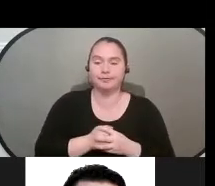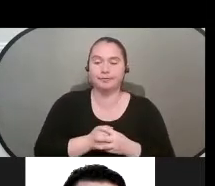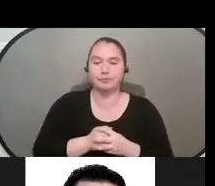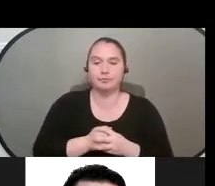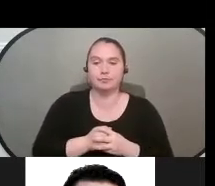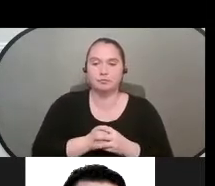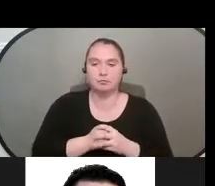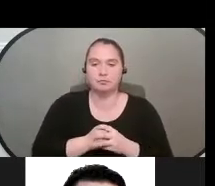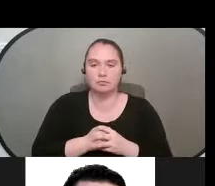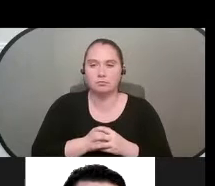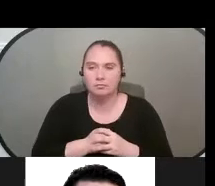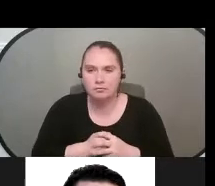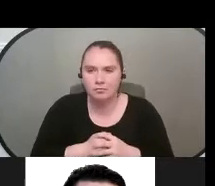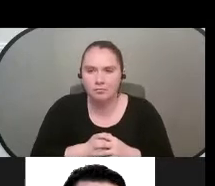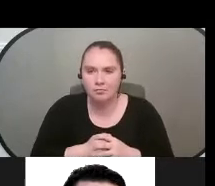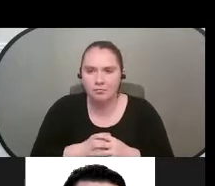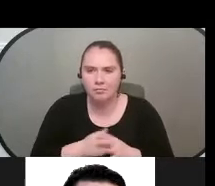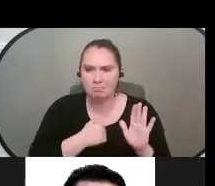I'm sorry,